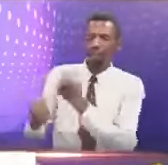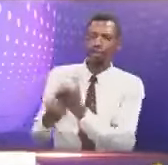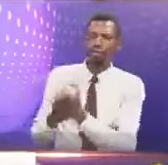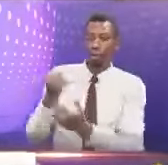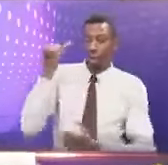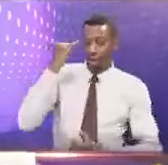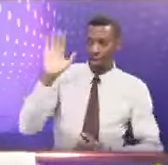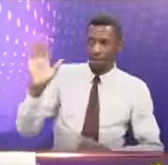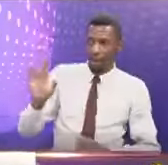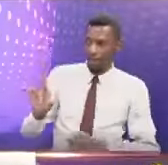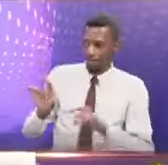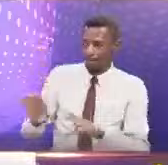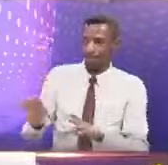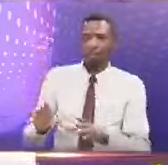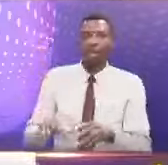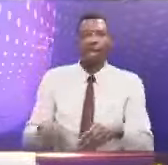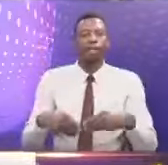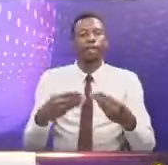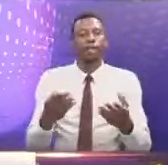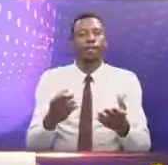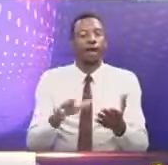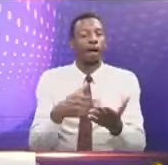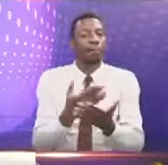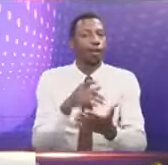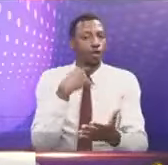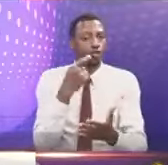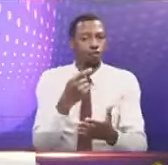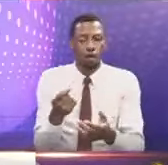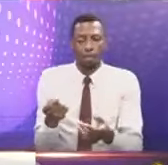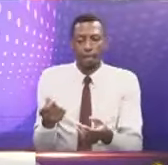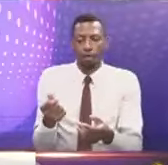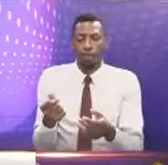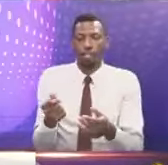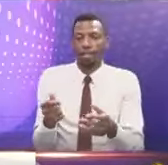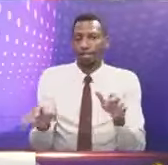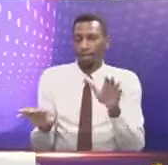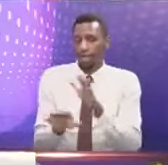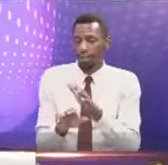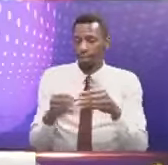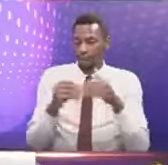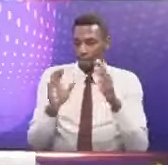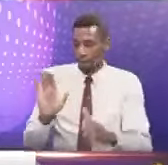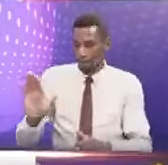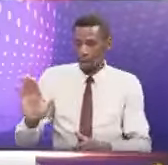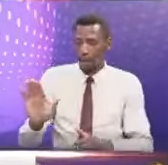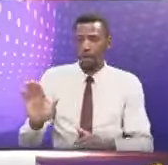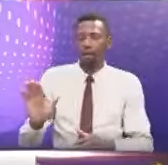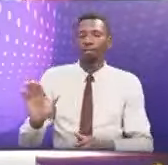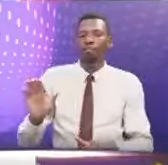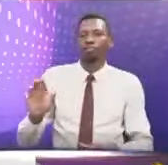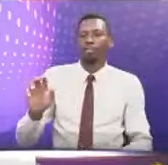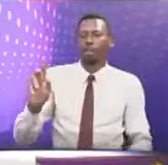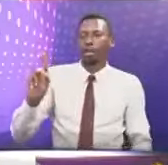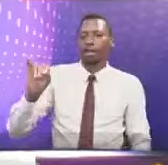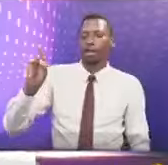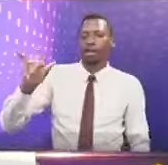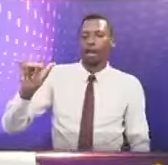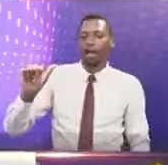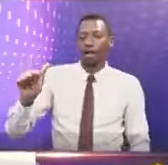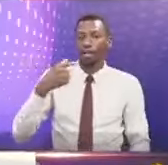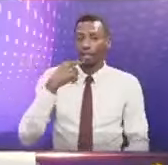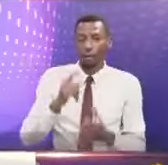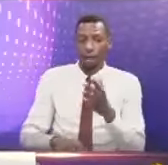Mwangaza e telo ne ochwal kod jalup jatend kweth manok e od bura no Zipora, Kenya. Giwacho ni Mwangaza ketho chike mag katiba kanyakla kod tiyo marach